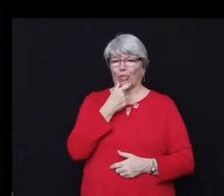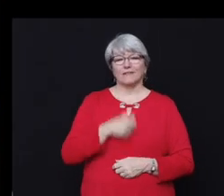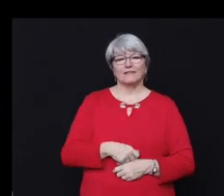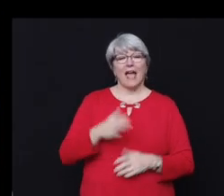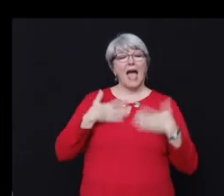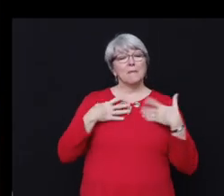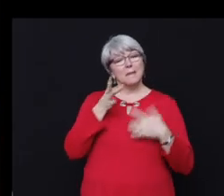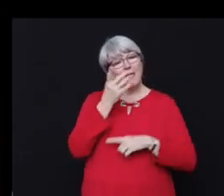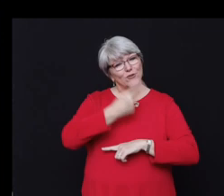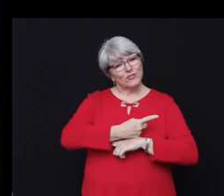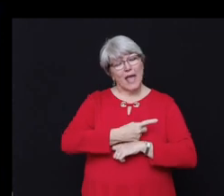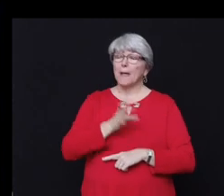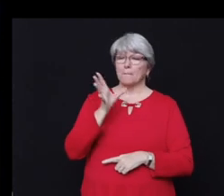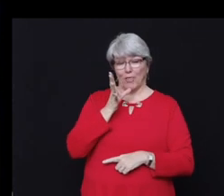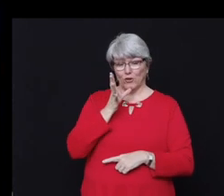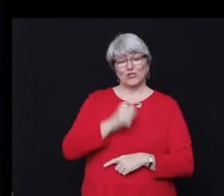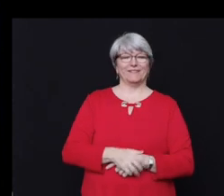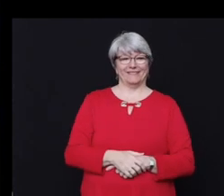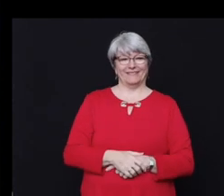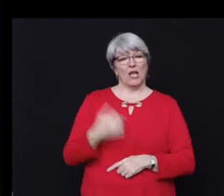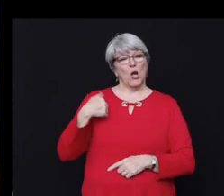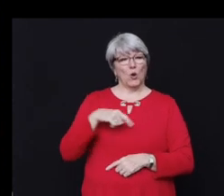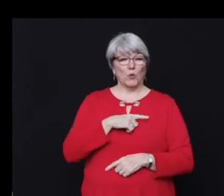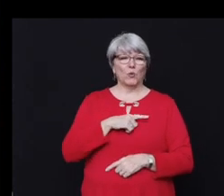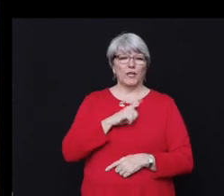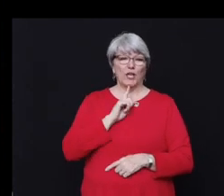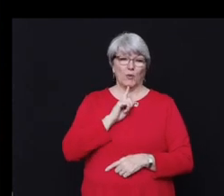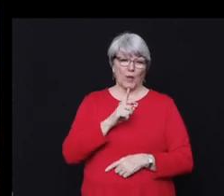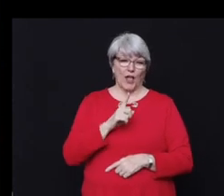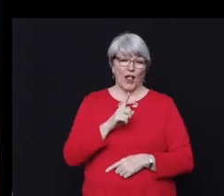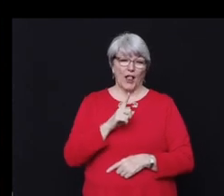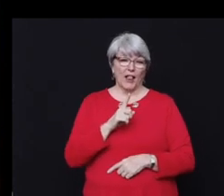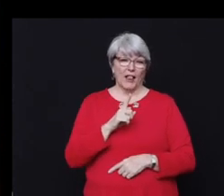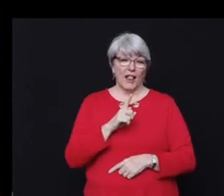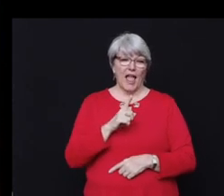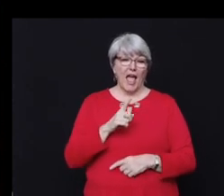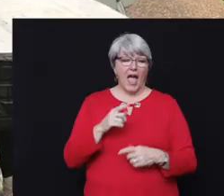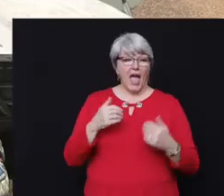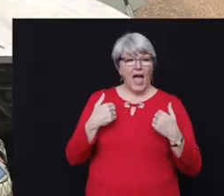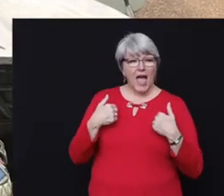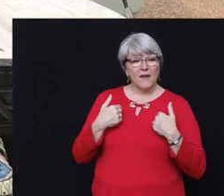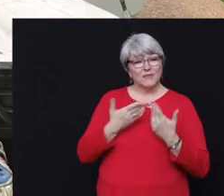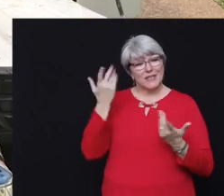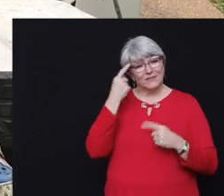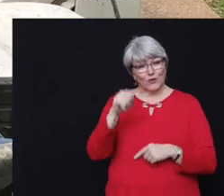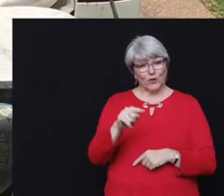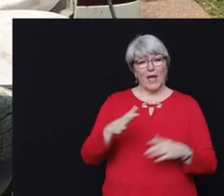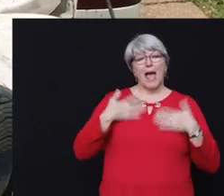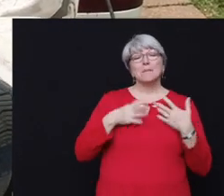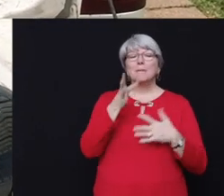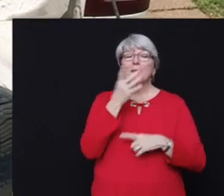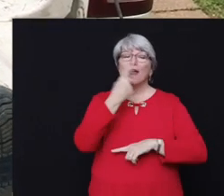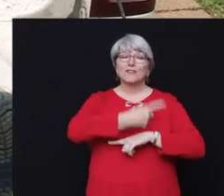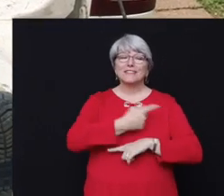Happy Mother's Day, mothers. We are going to have some fun. Happy Mother's